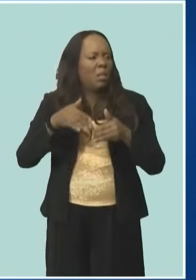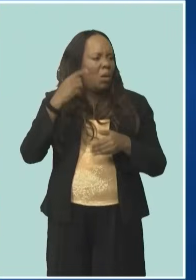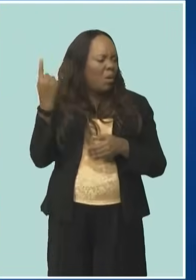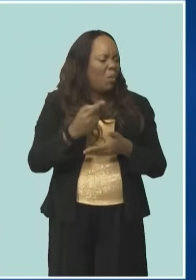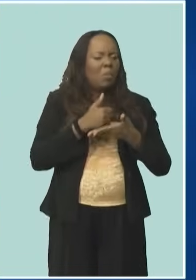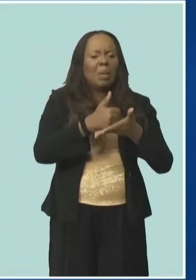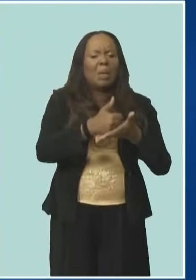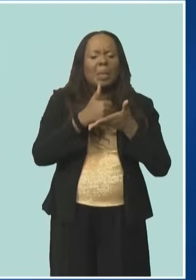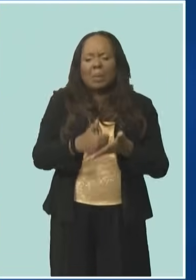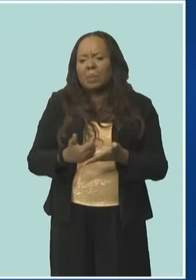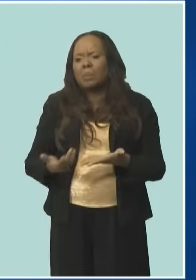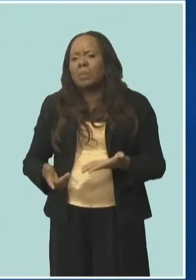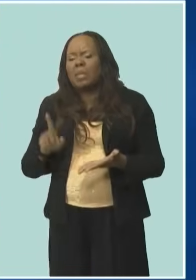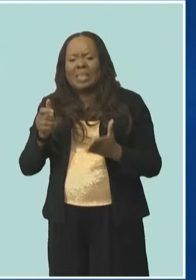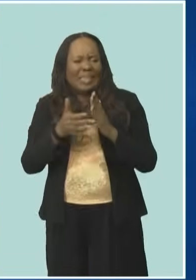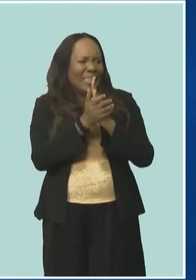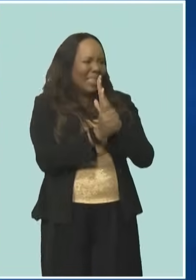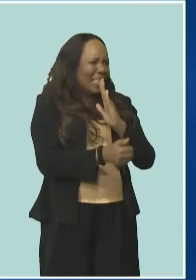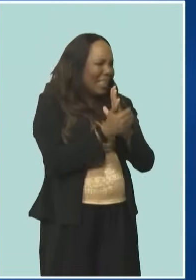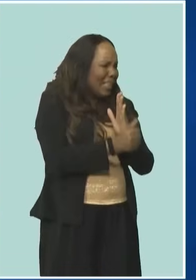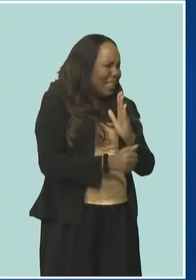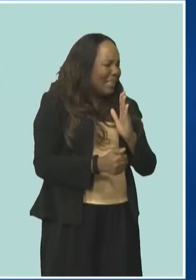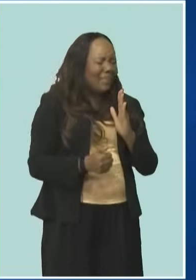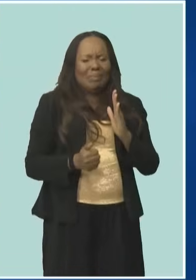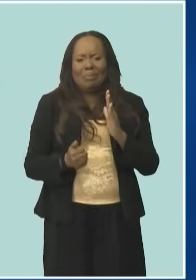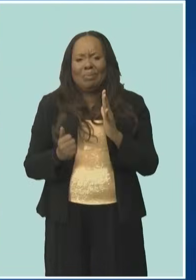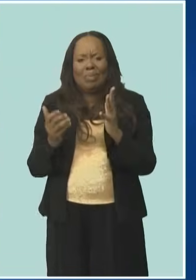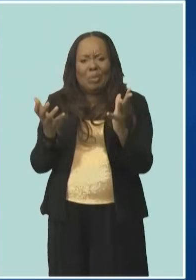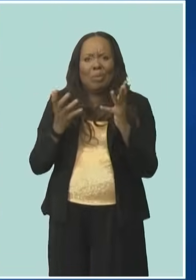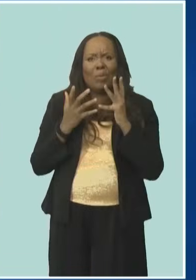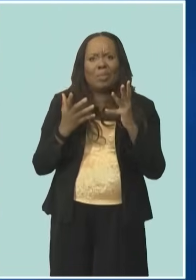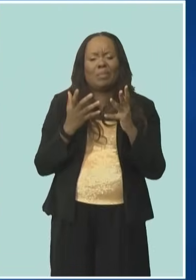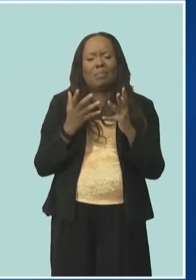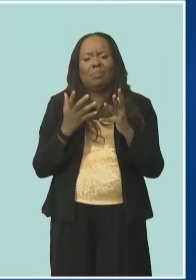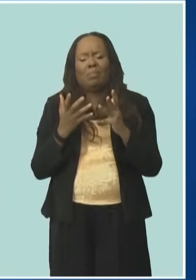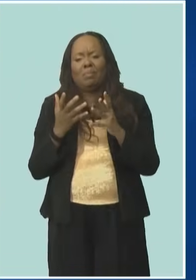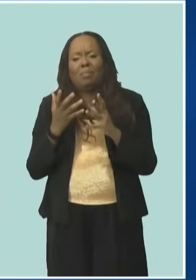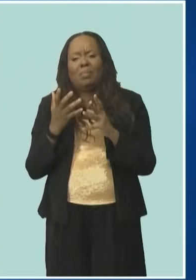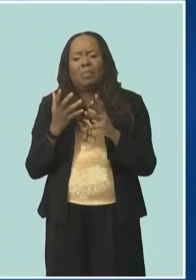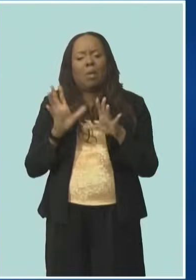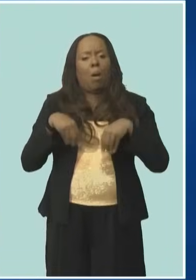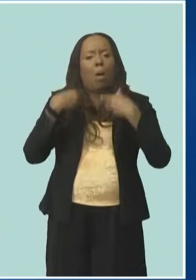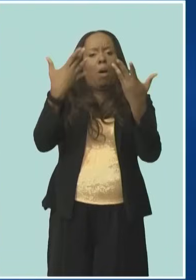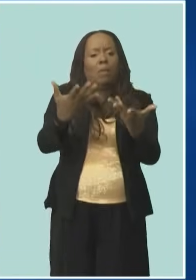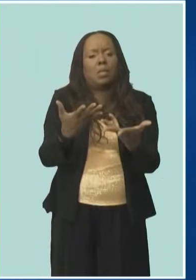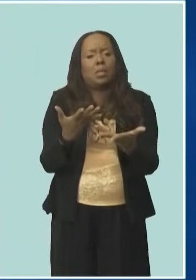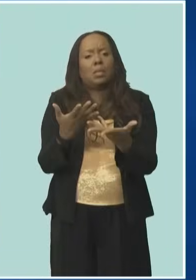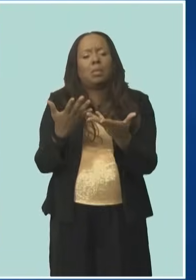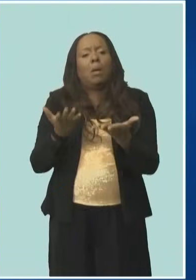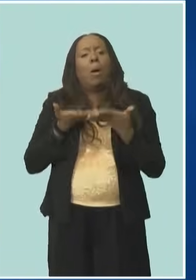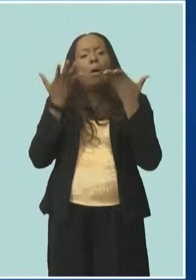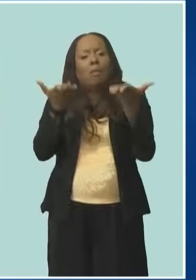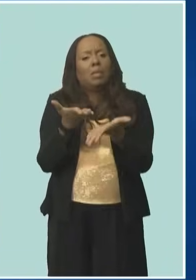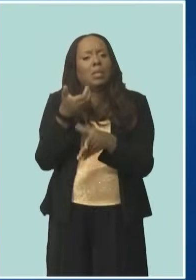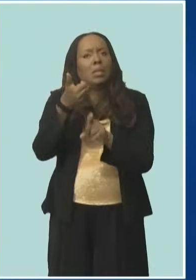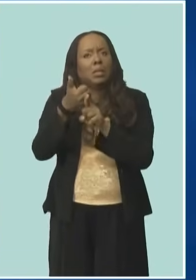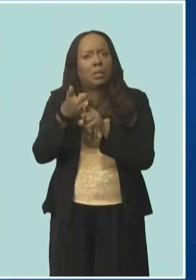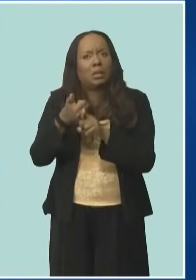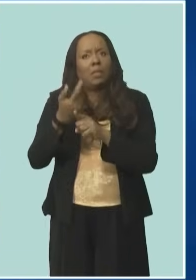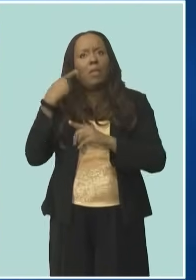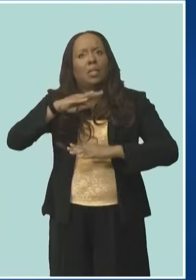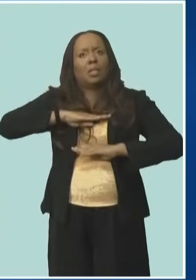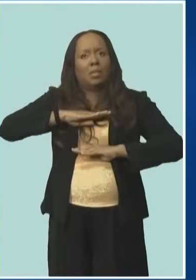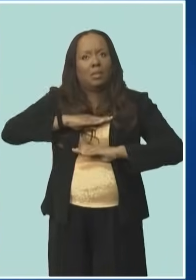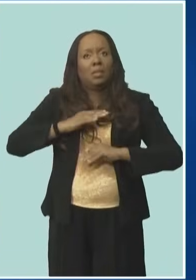some skill and efficiency in, and where you feel you can make your best contribution and derive satisfaction from that. The Most